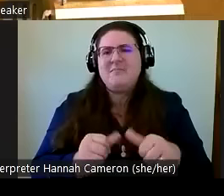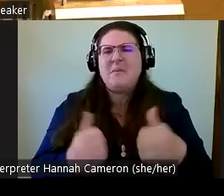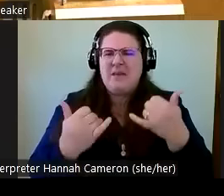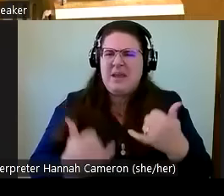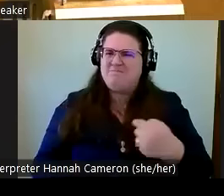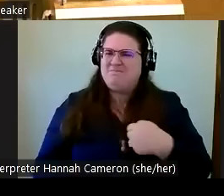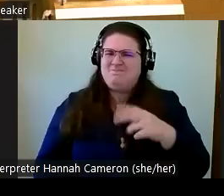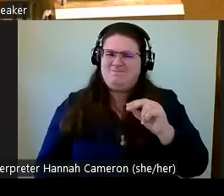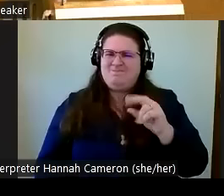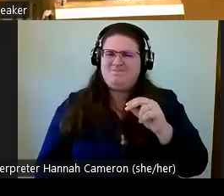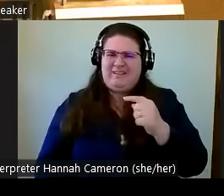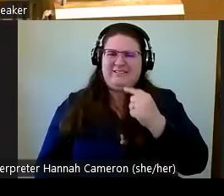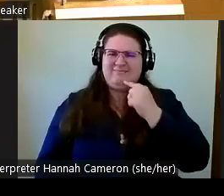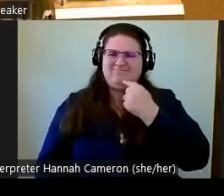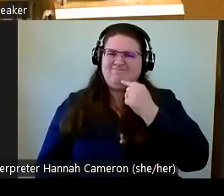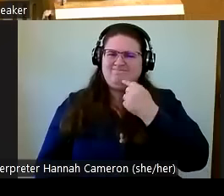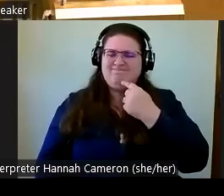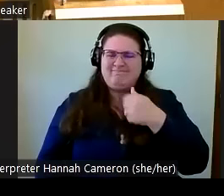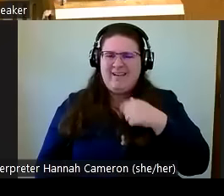to what's happening.